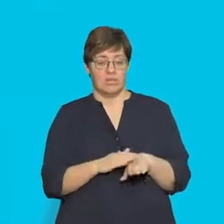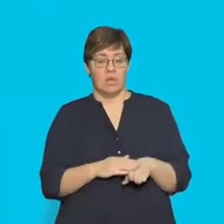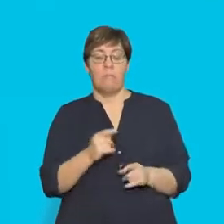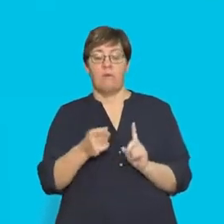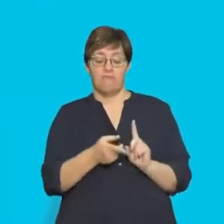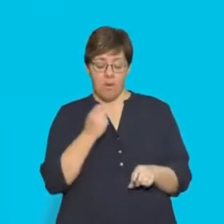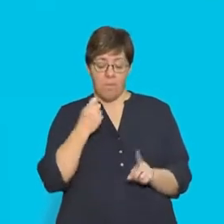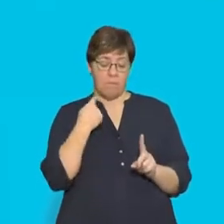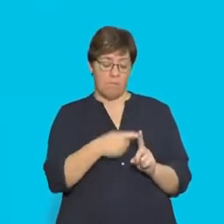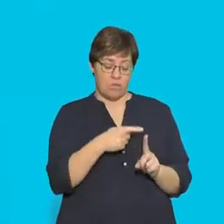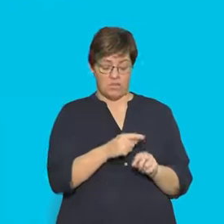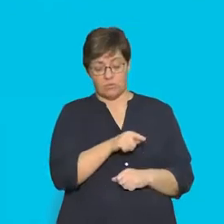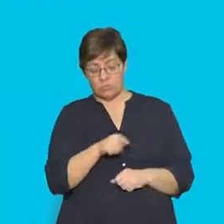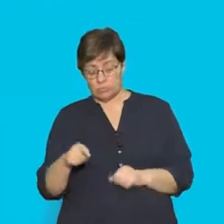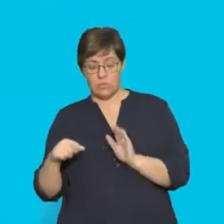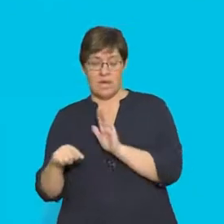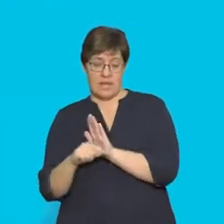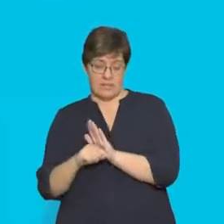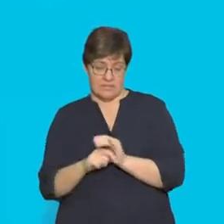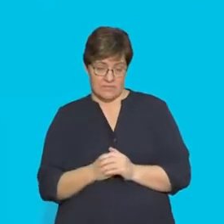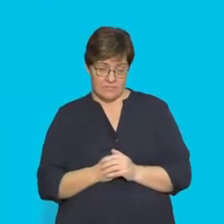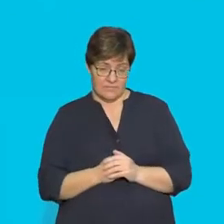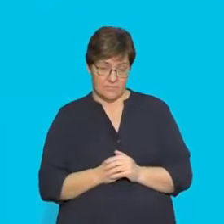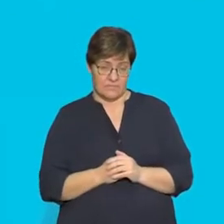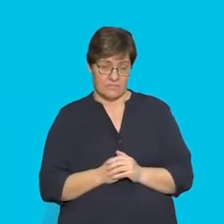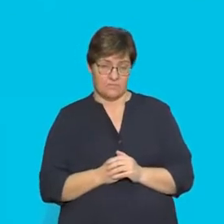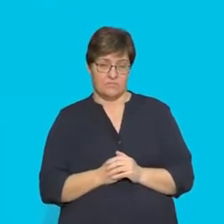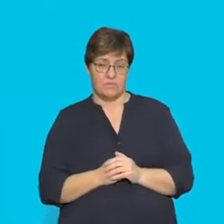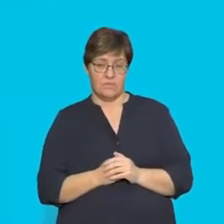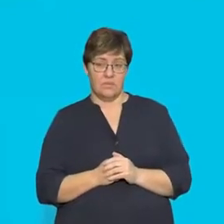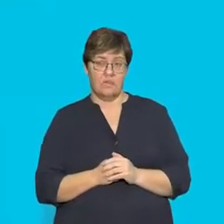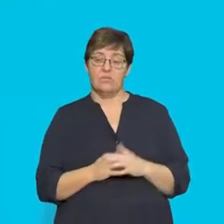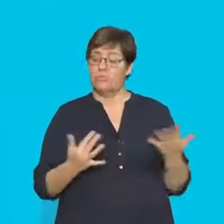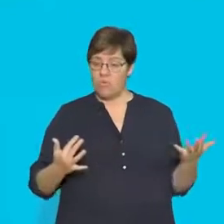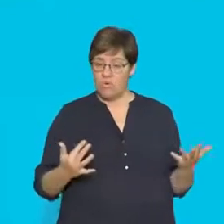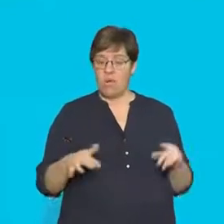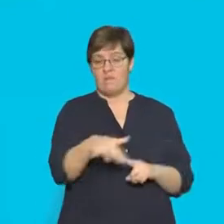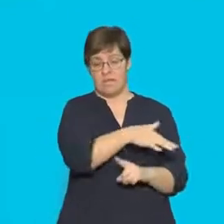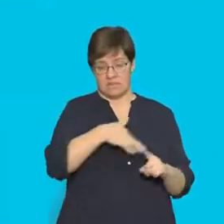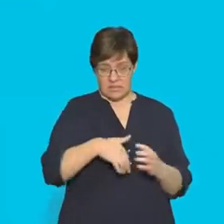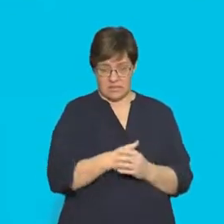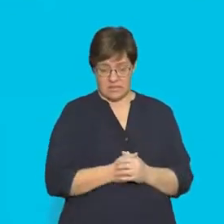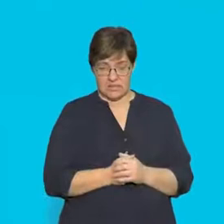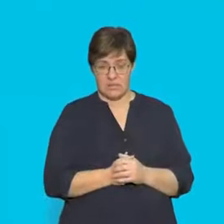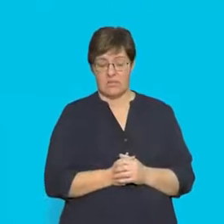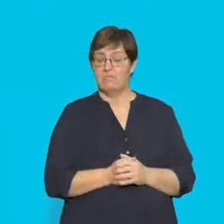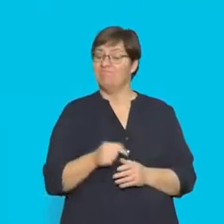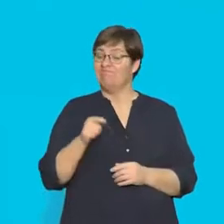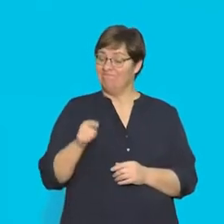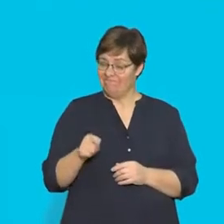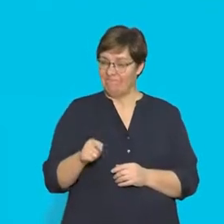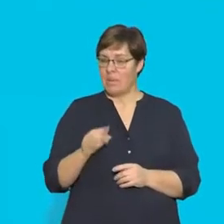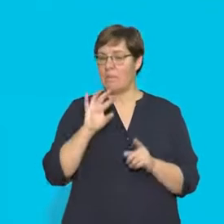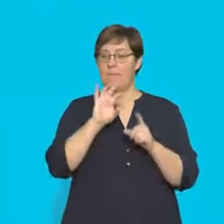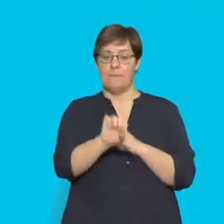a positive charge would move in a circuit or in a field. And so in this case, we